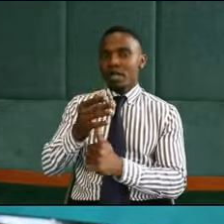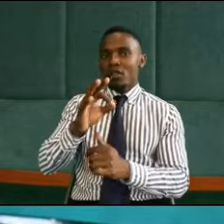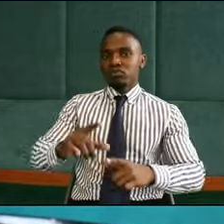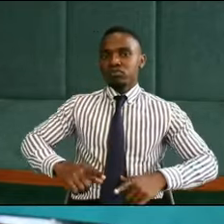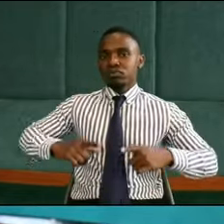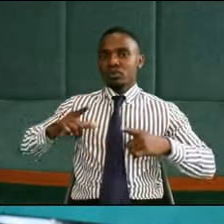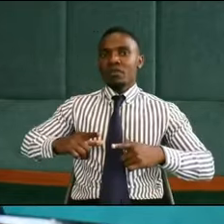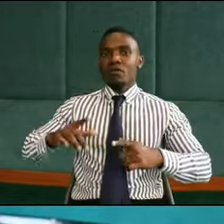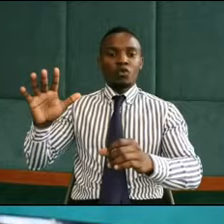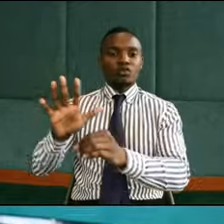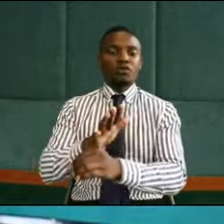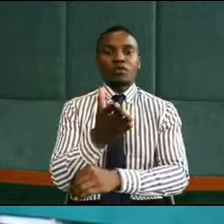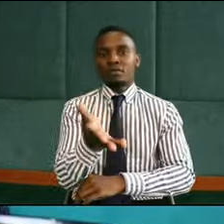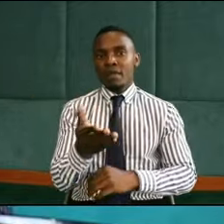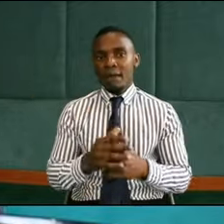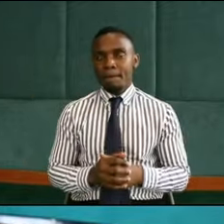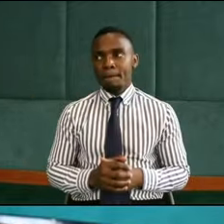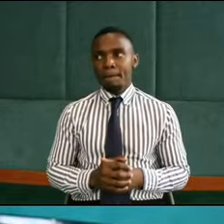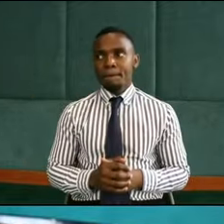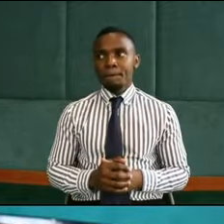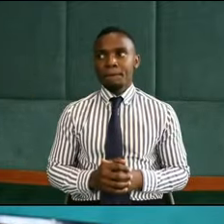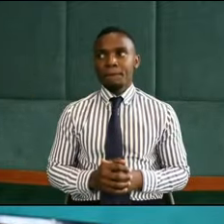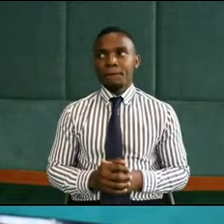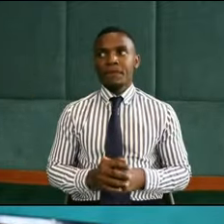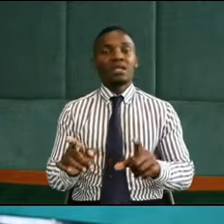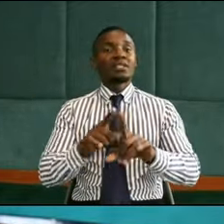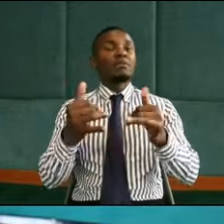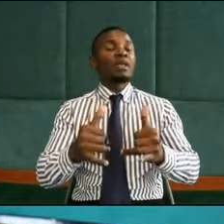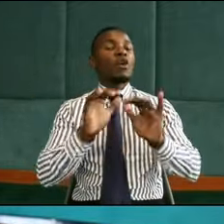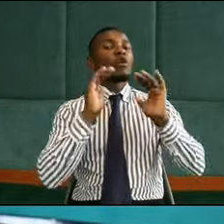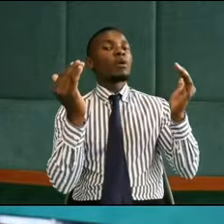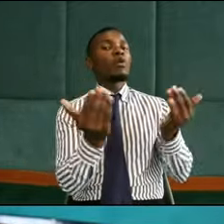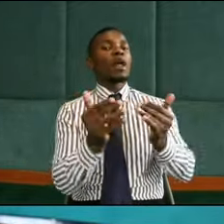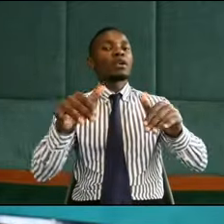to fill the whole universe. What the world is waiting today,